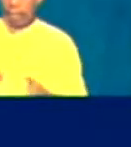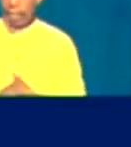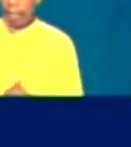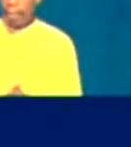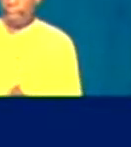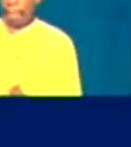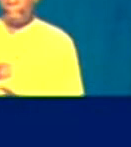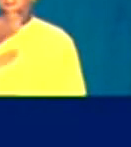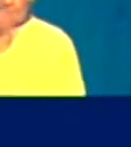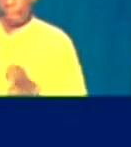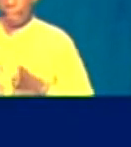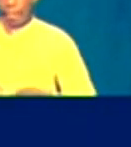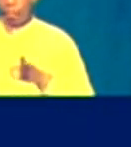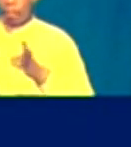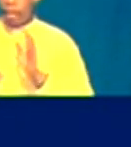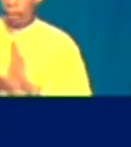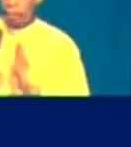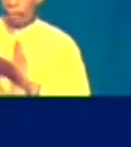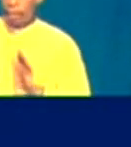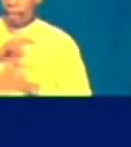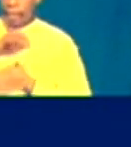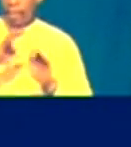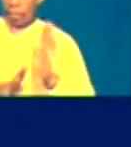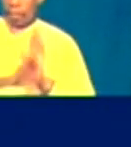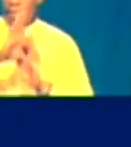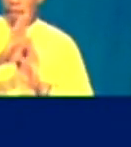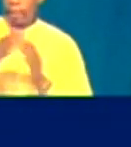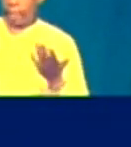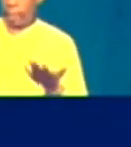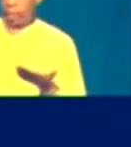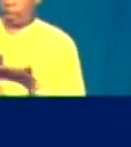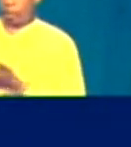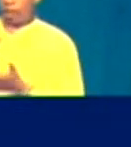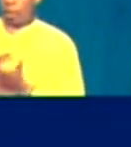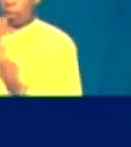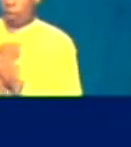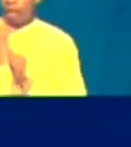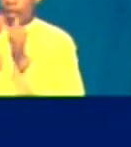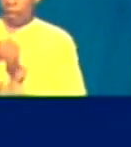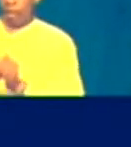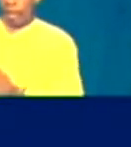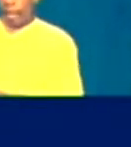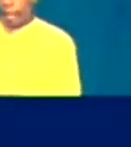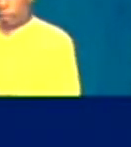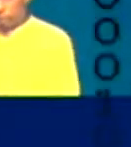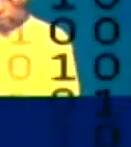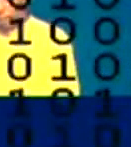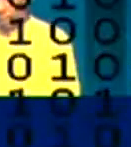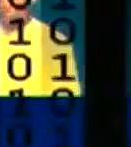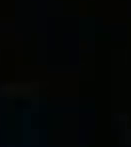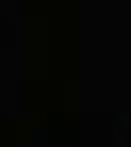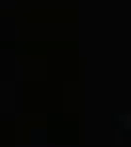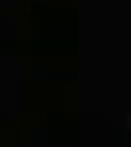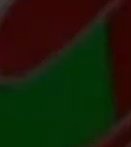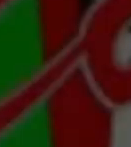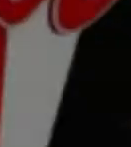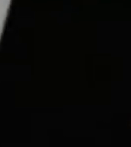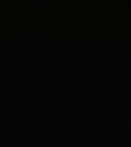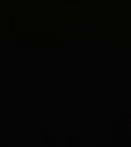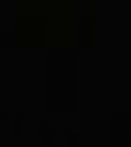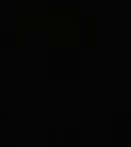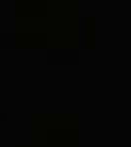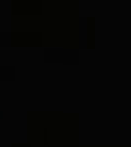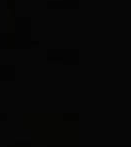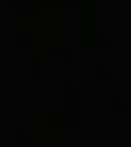best ways of accelerating national development is through collaboration with county governments. The